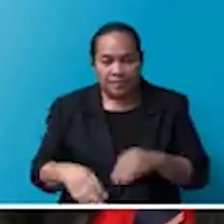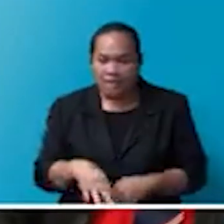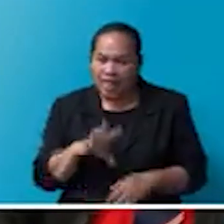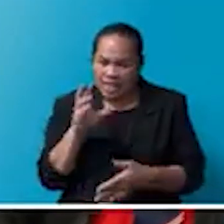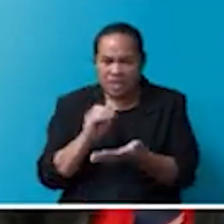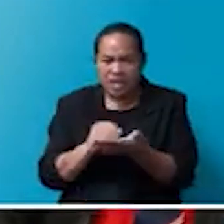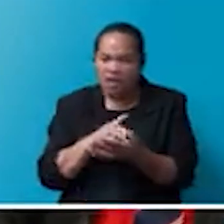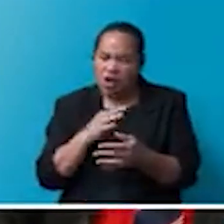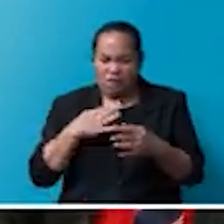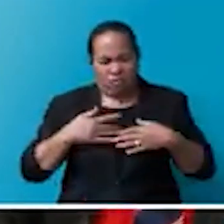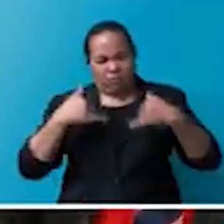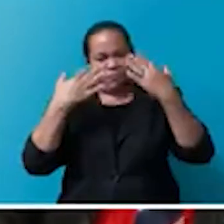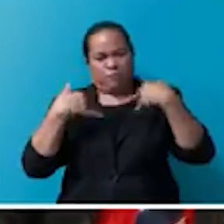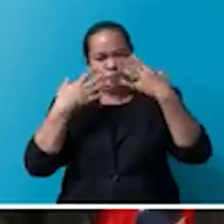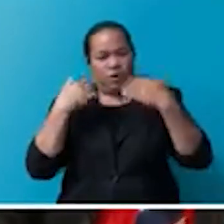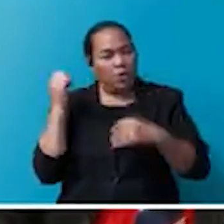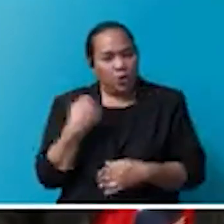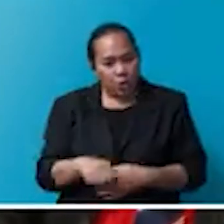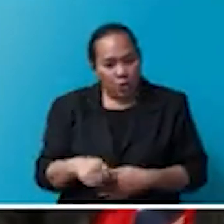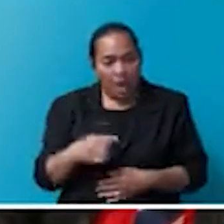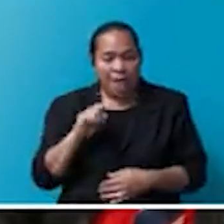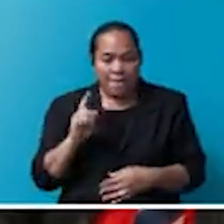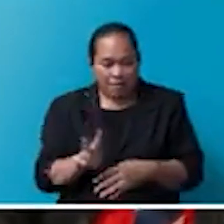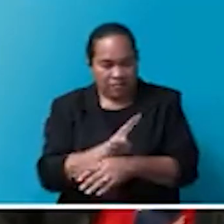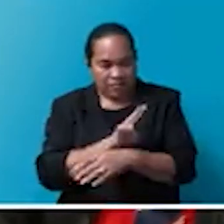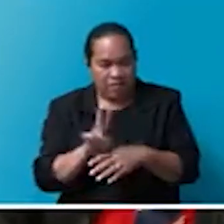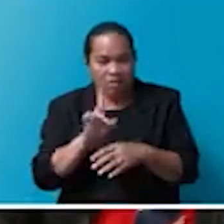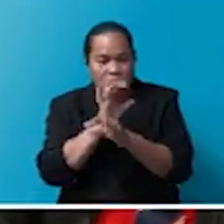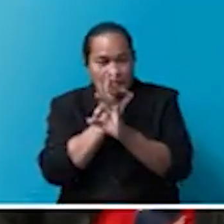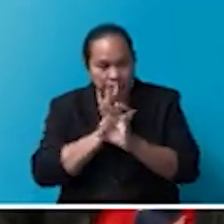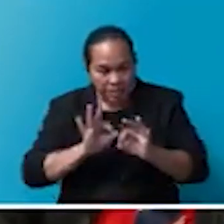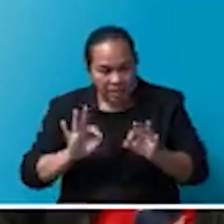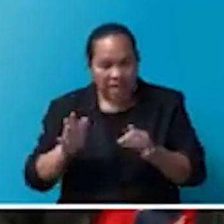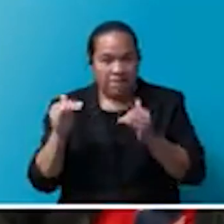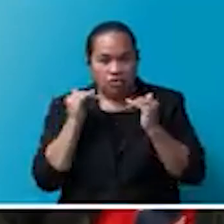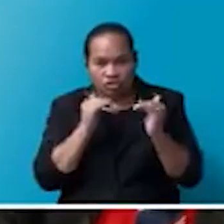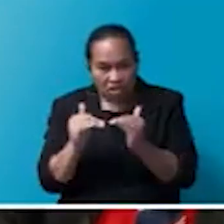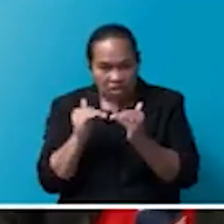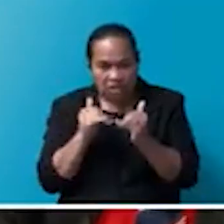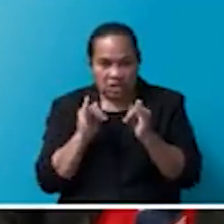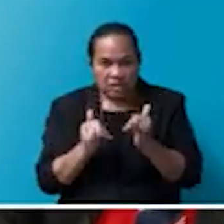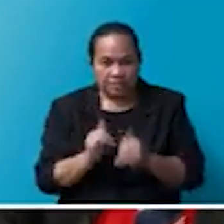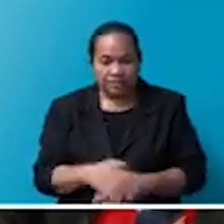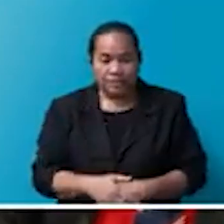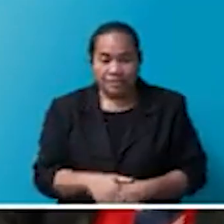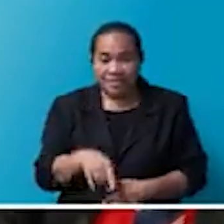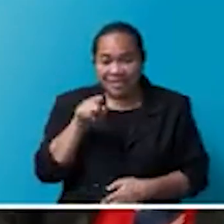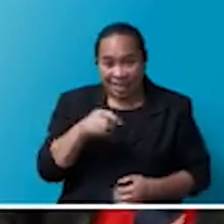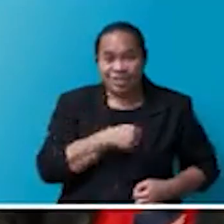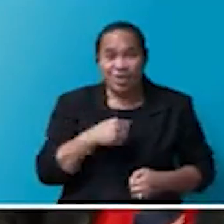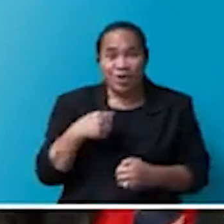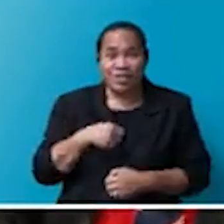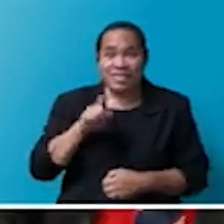for glory, but for the principles of peace and for justice. From them, I